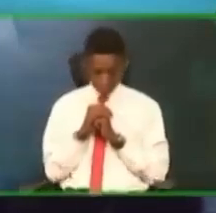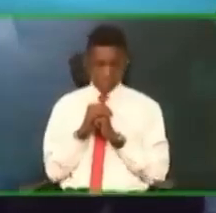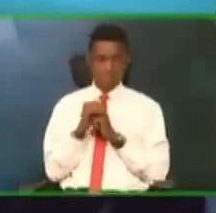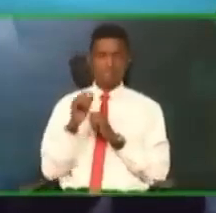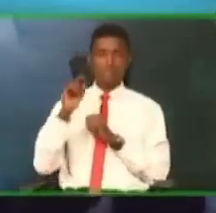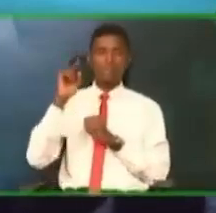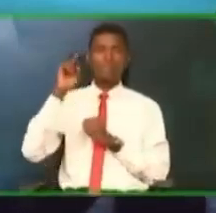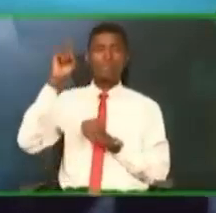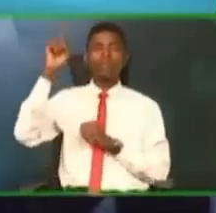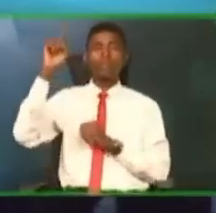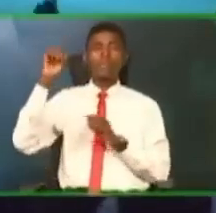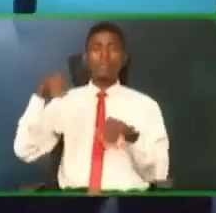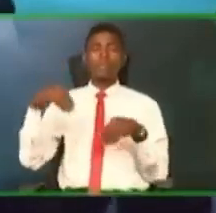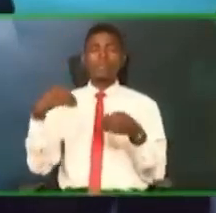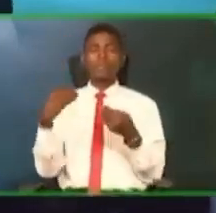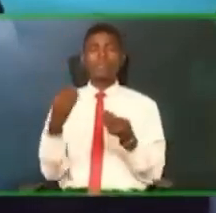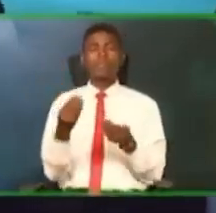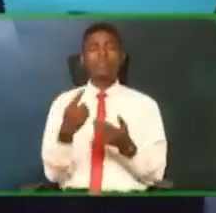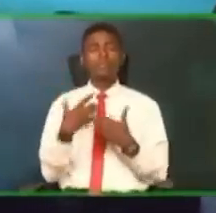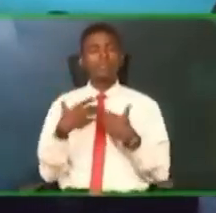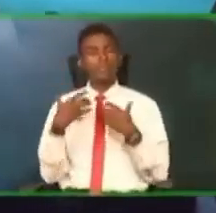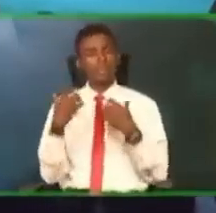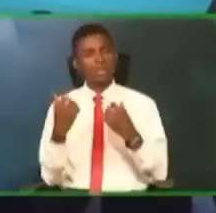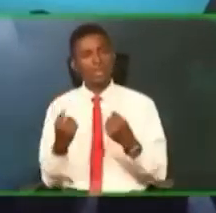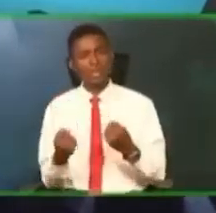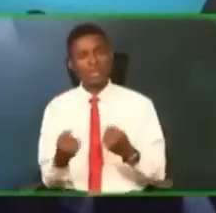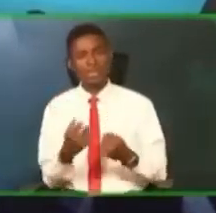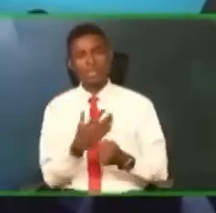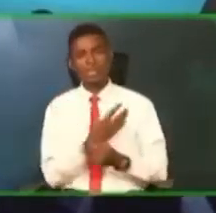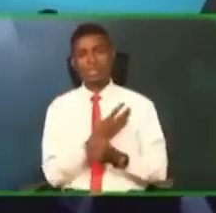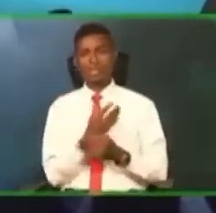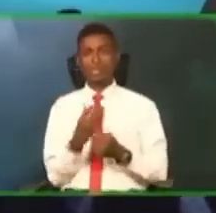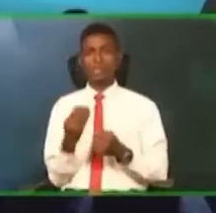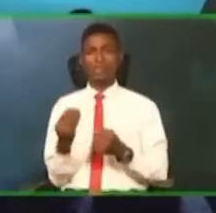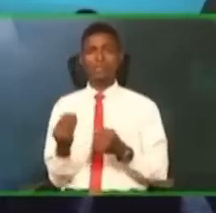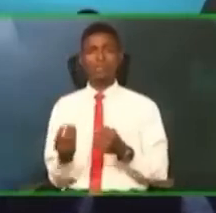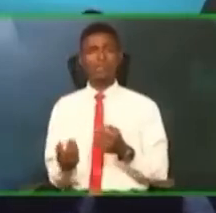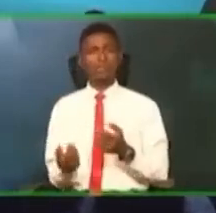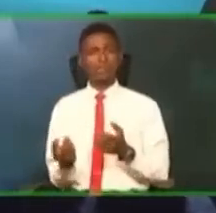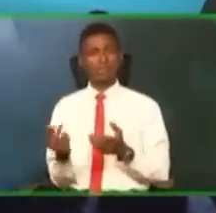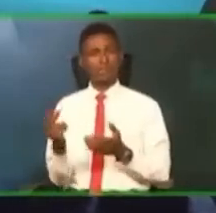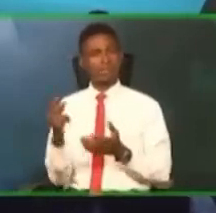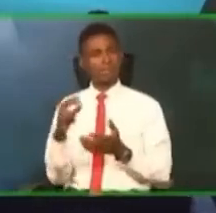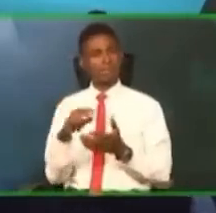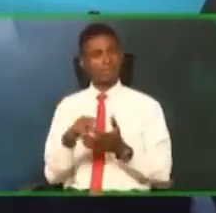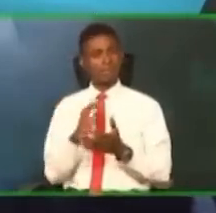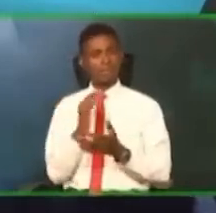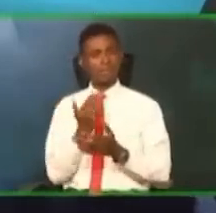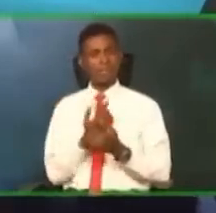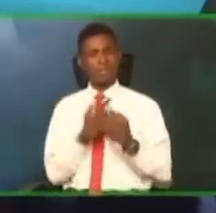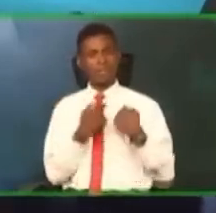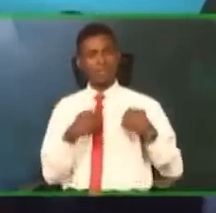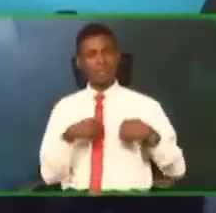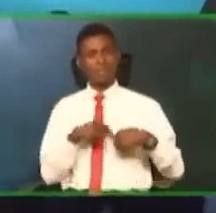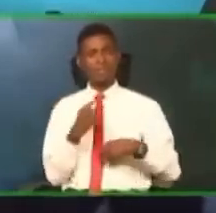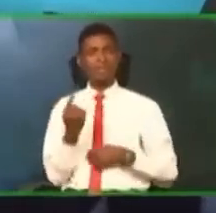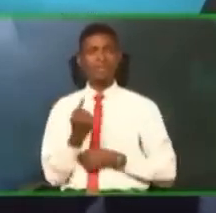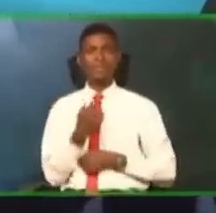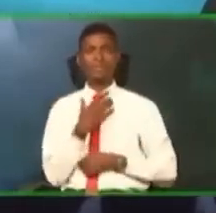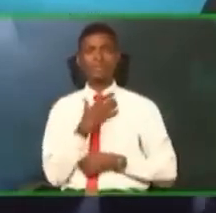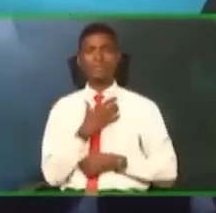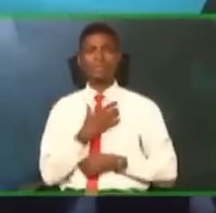adore. You give the healing and grace that our hearts always